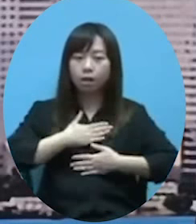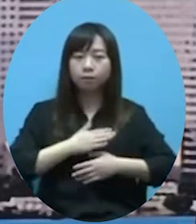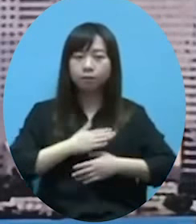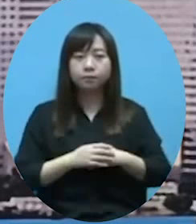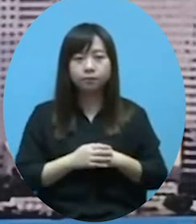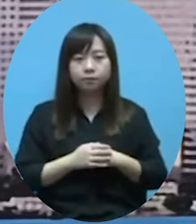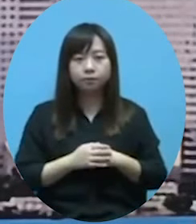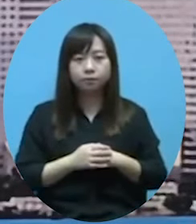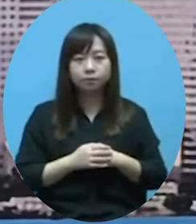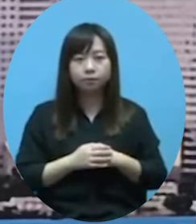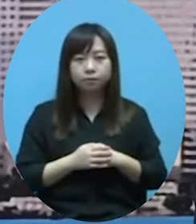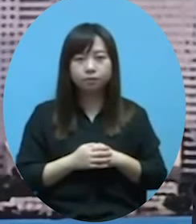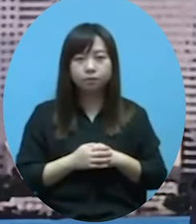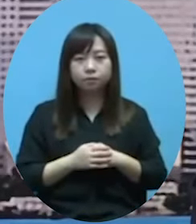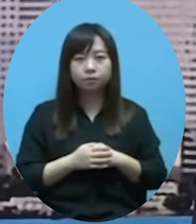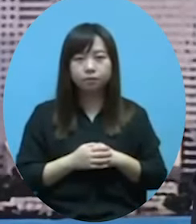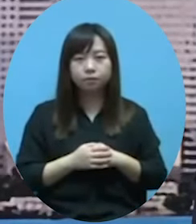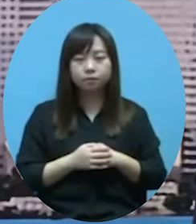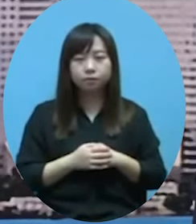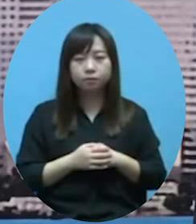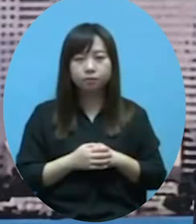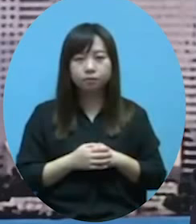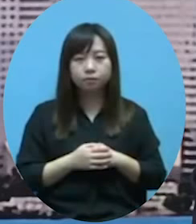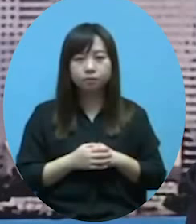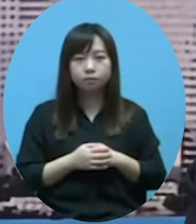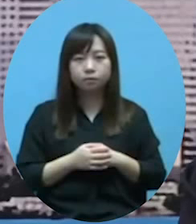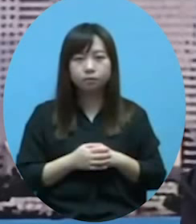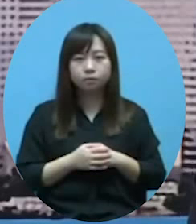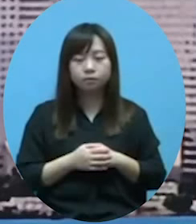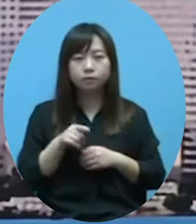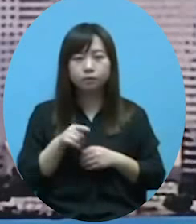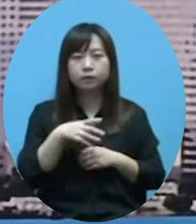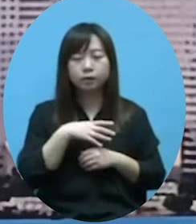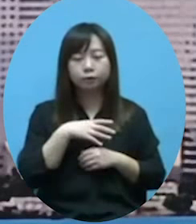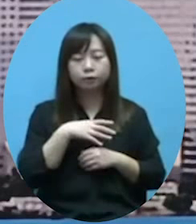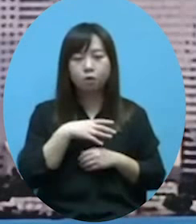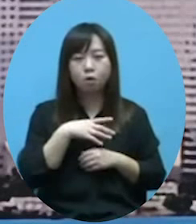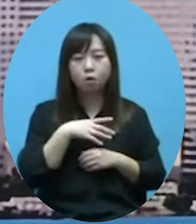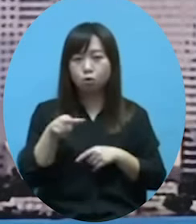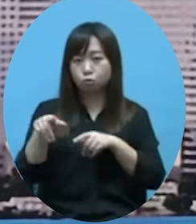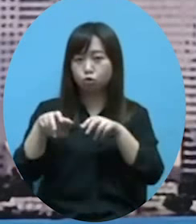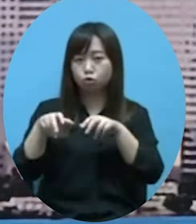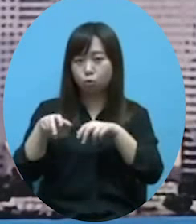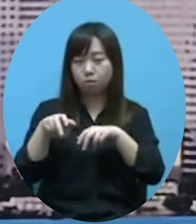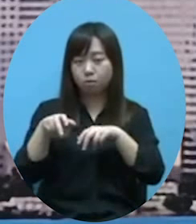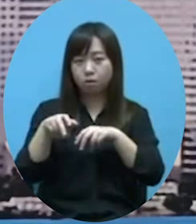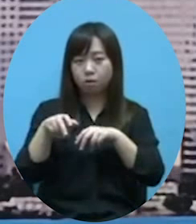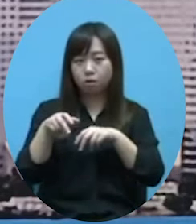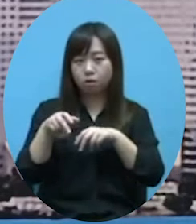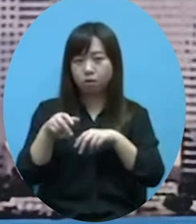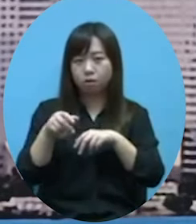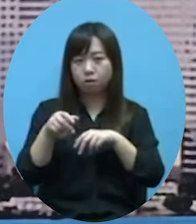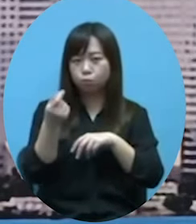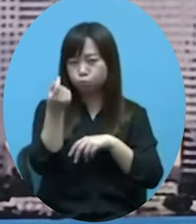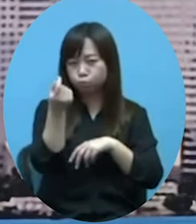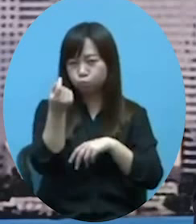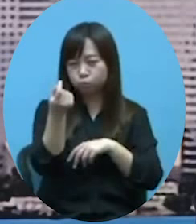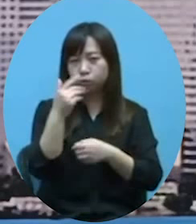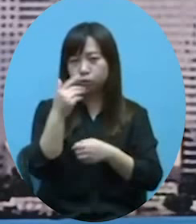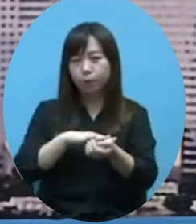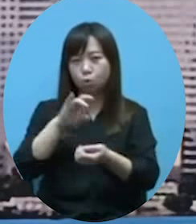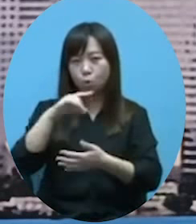because the animals for this caseonly carry very small quantity of virusand whether they can